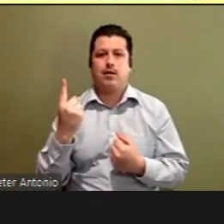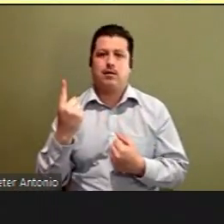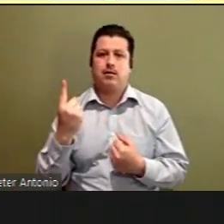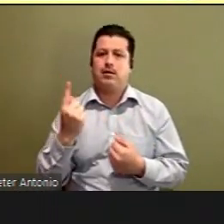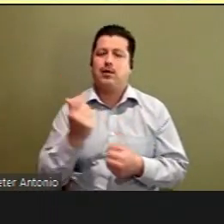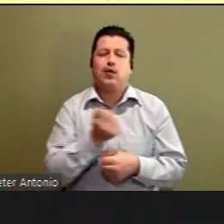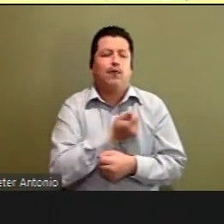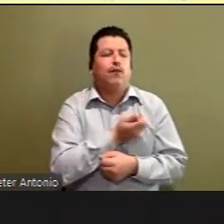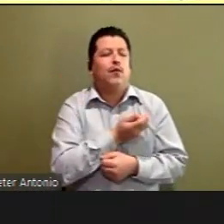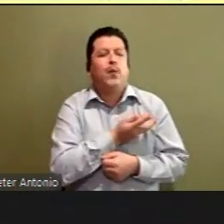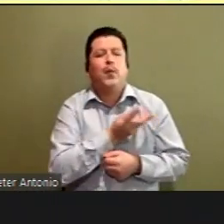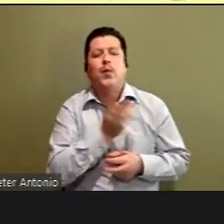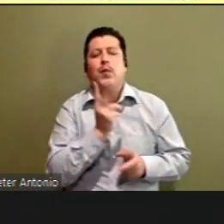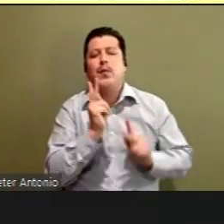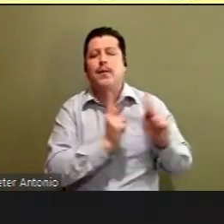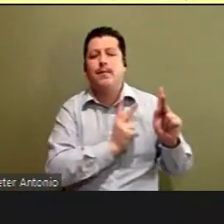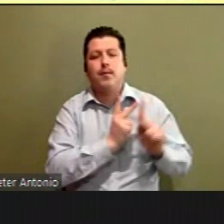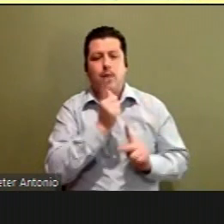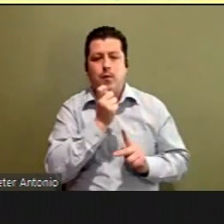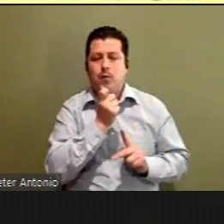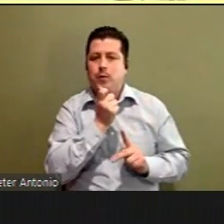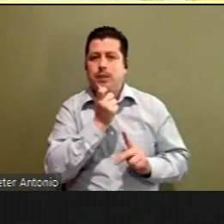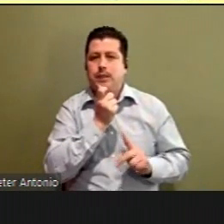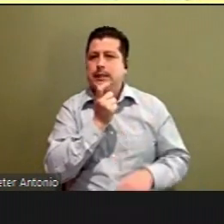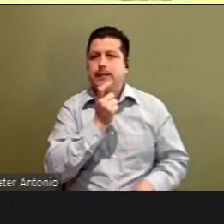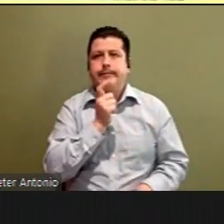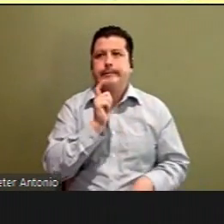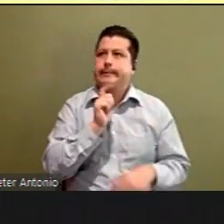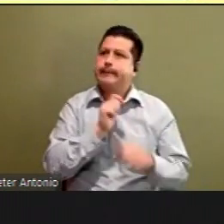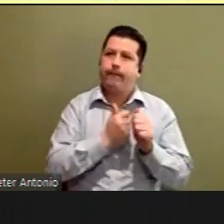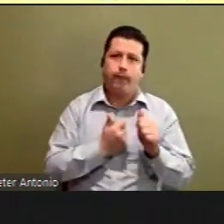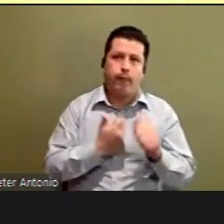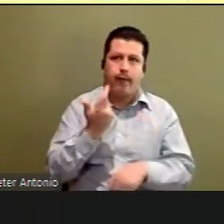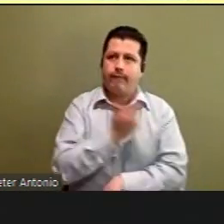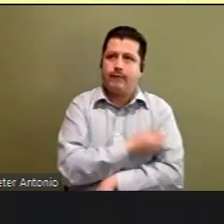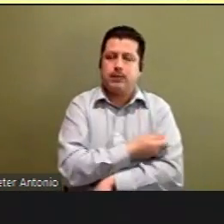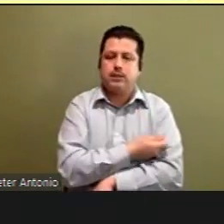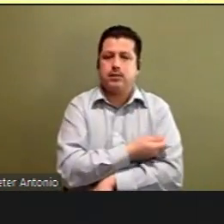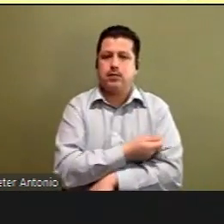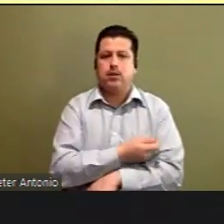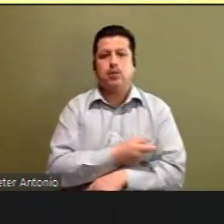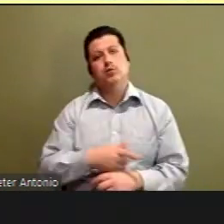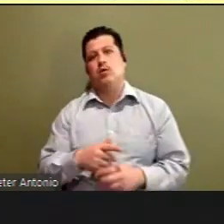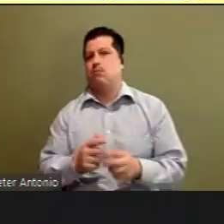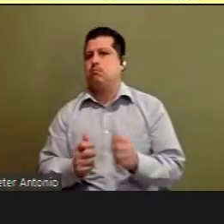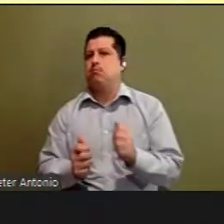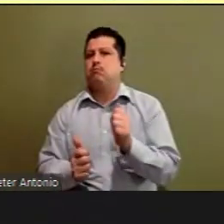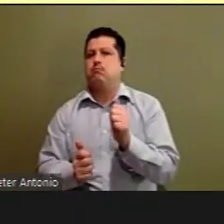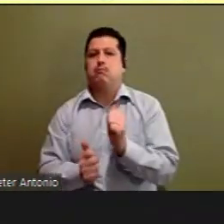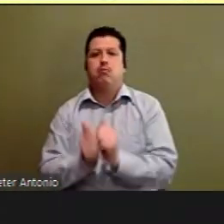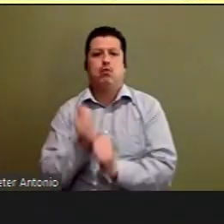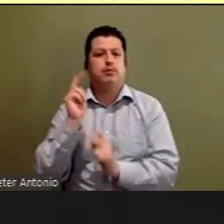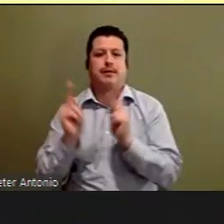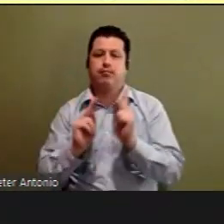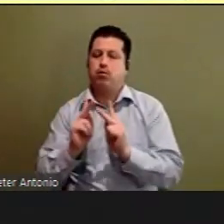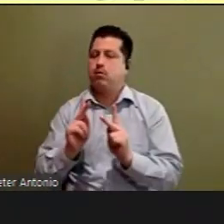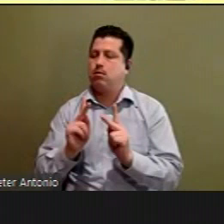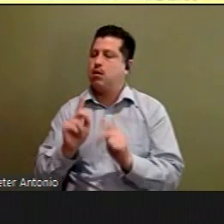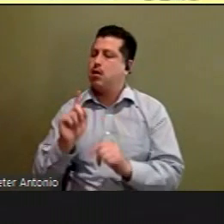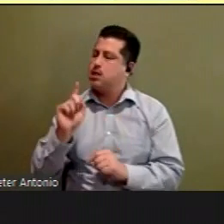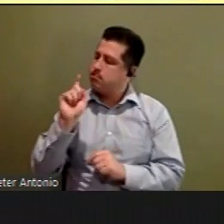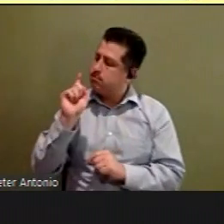no, should I not get the vaccine? For most people, the answer is absolutely yes. You should not get the